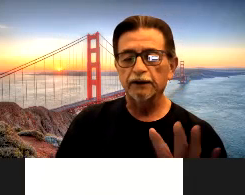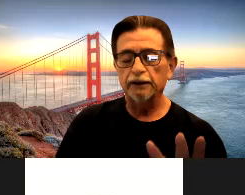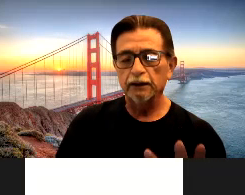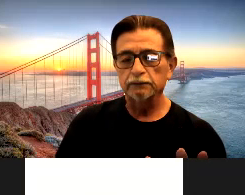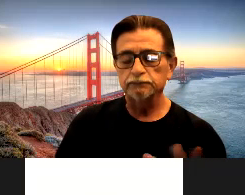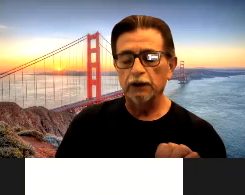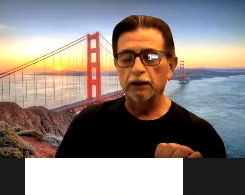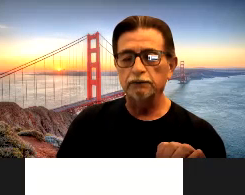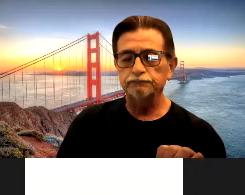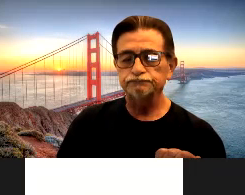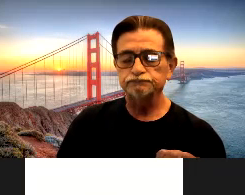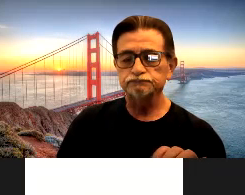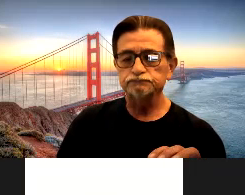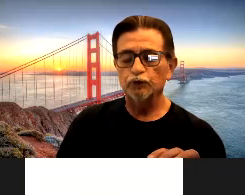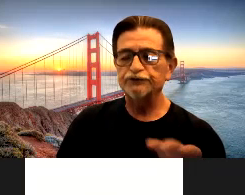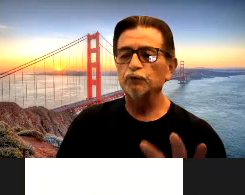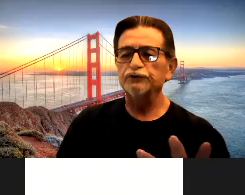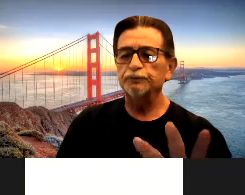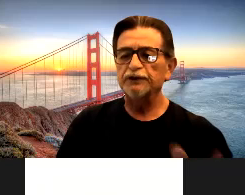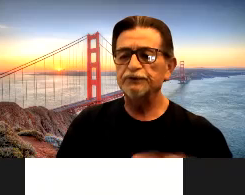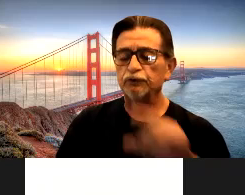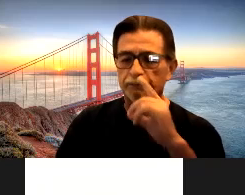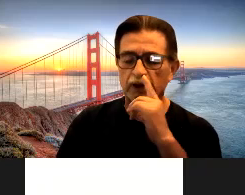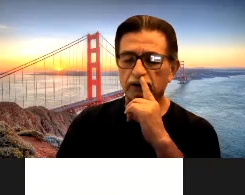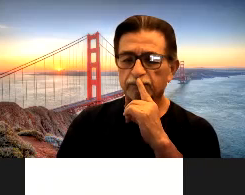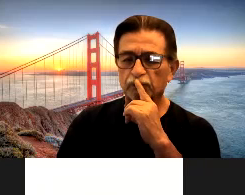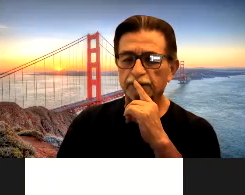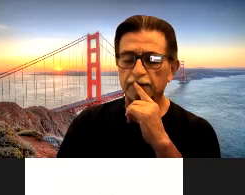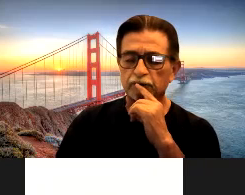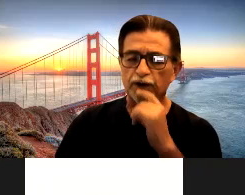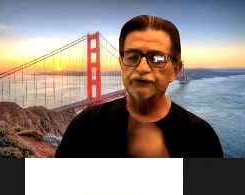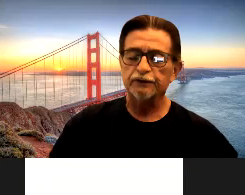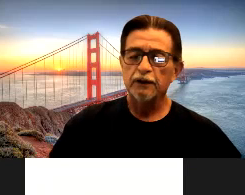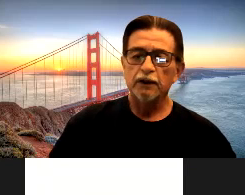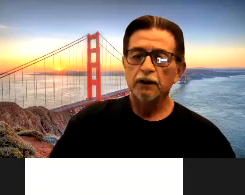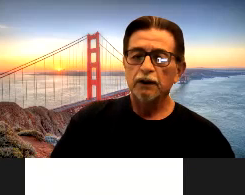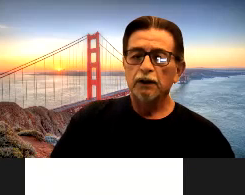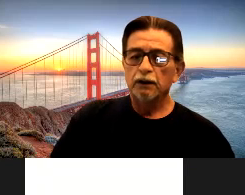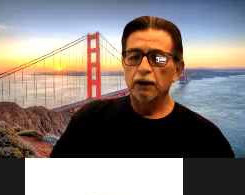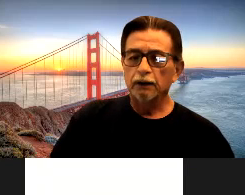it kind of, which brings me to a question.